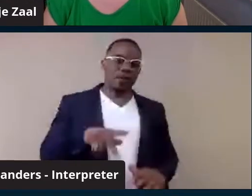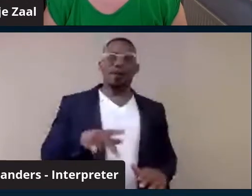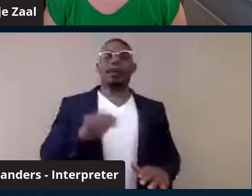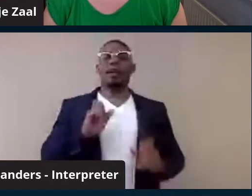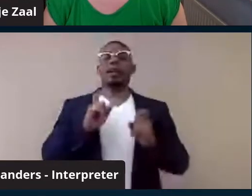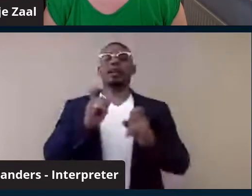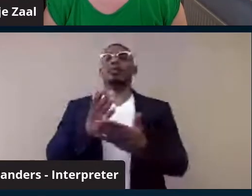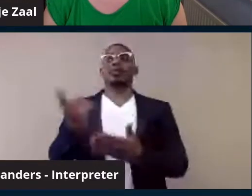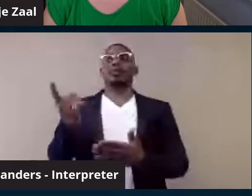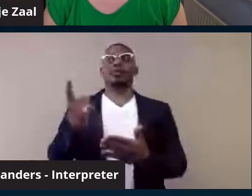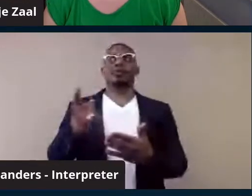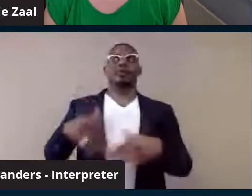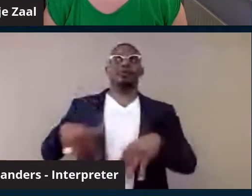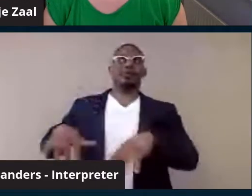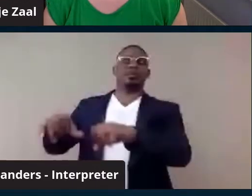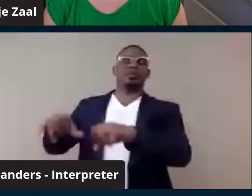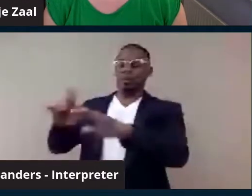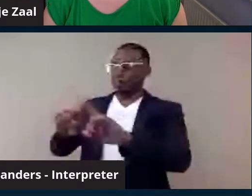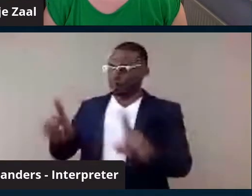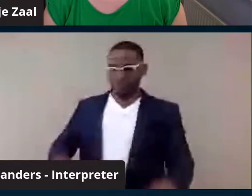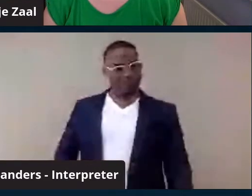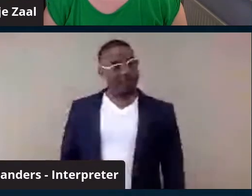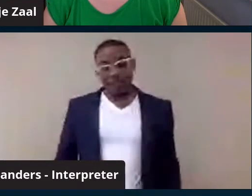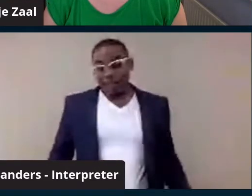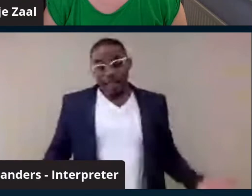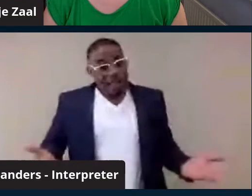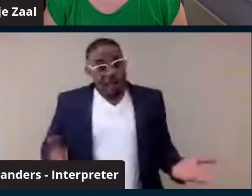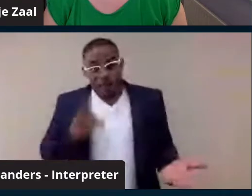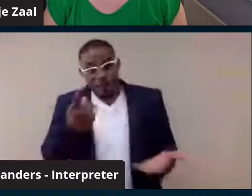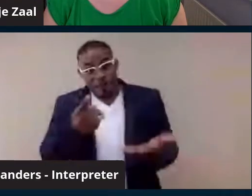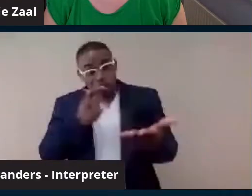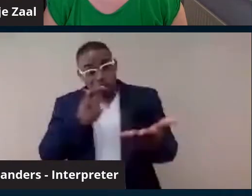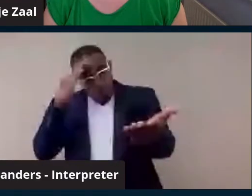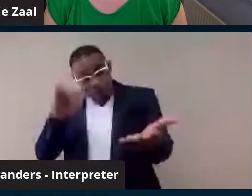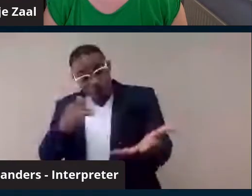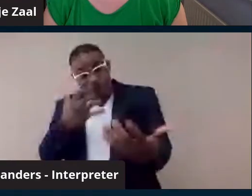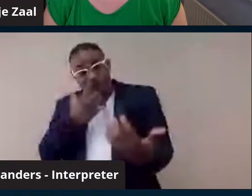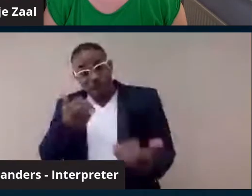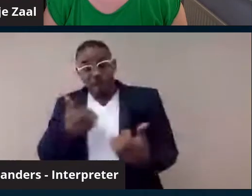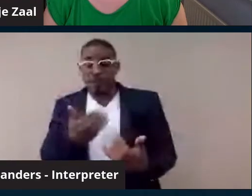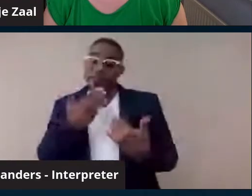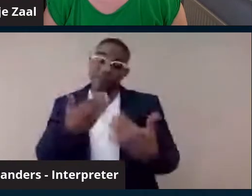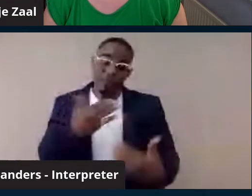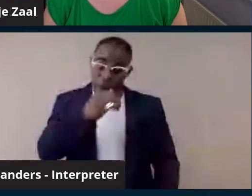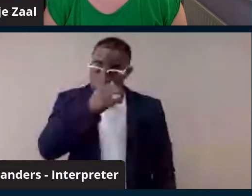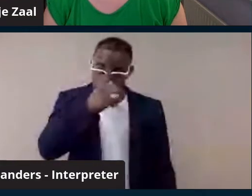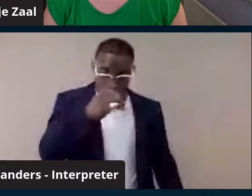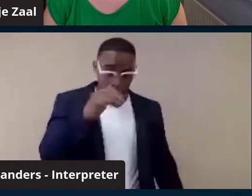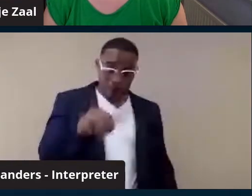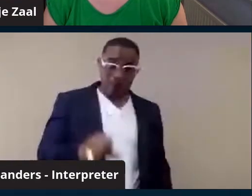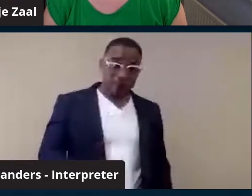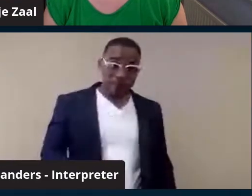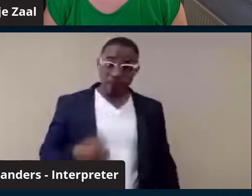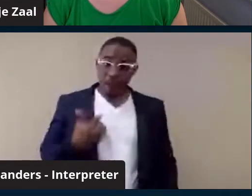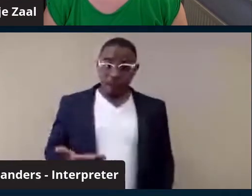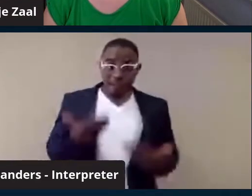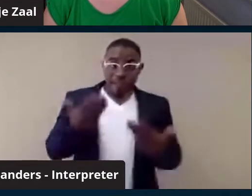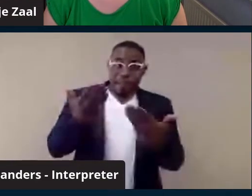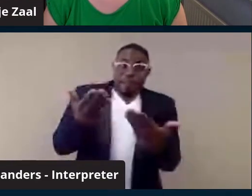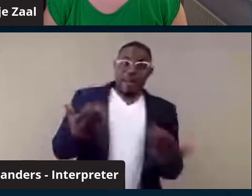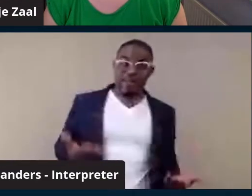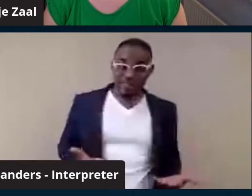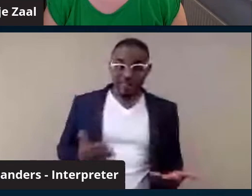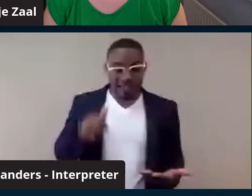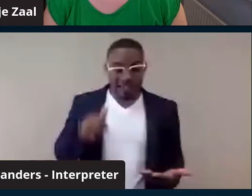to nominate me. But here lies someone who nominated me. So so I was nominated, and